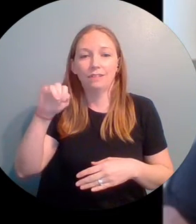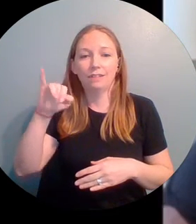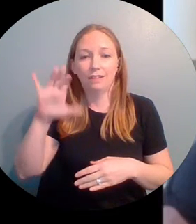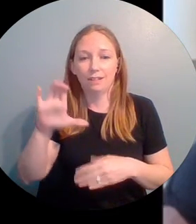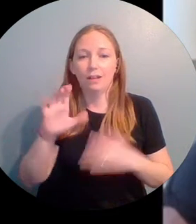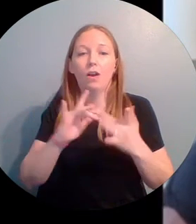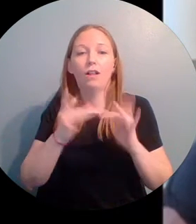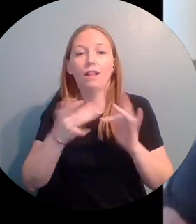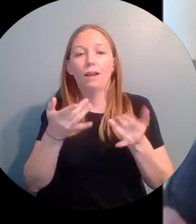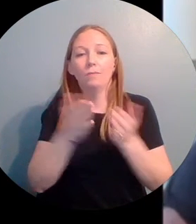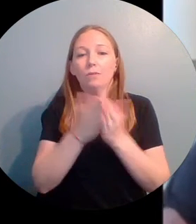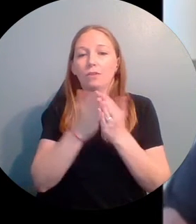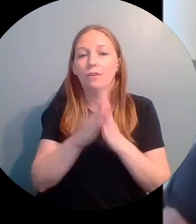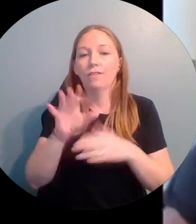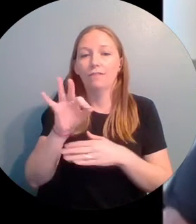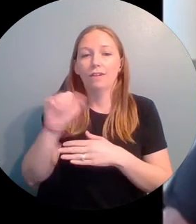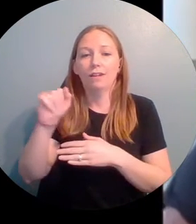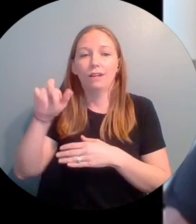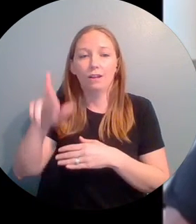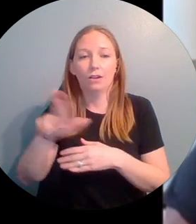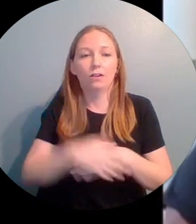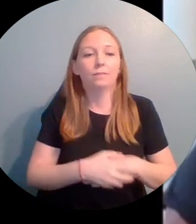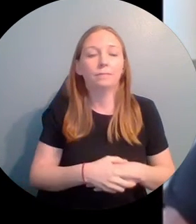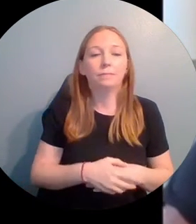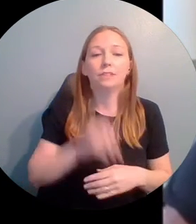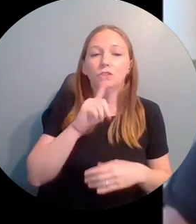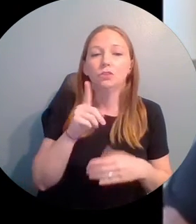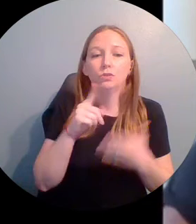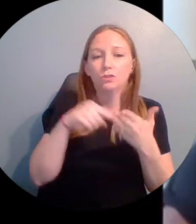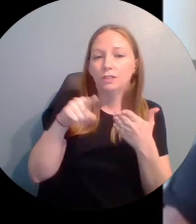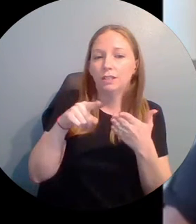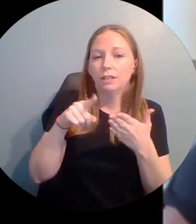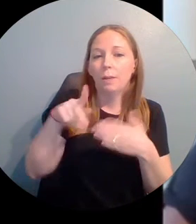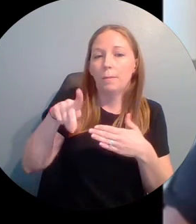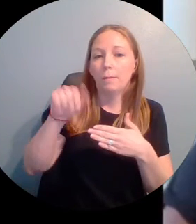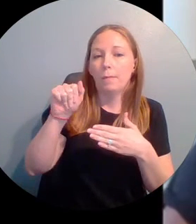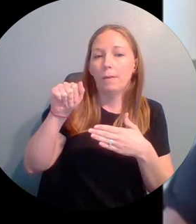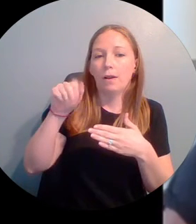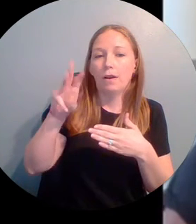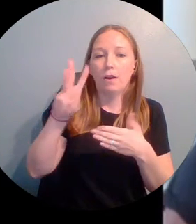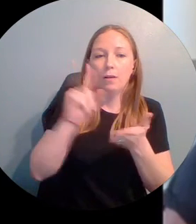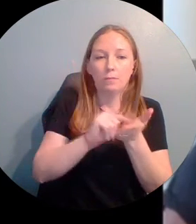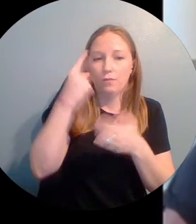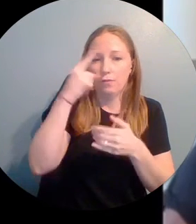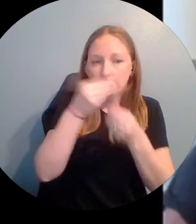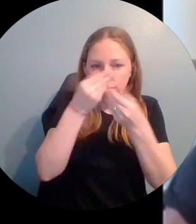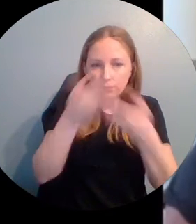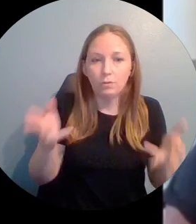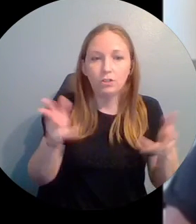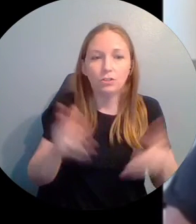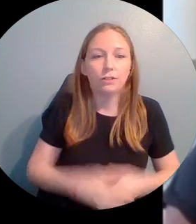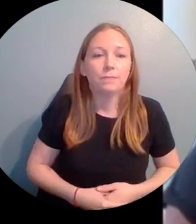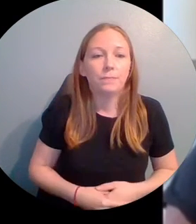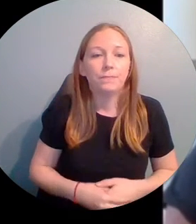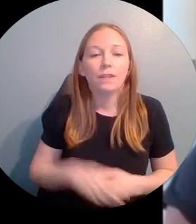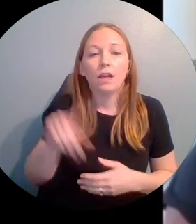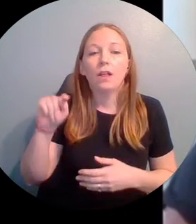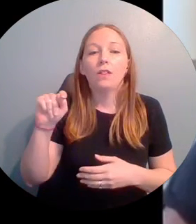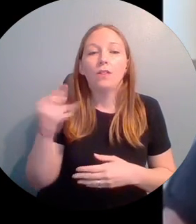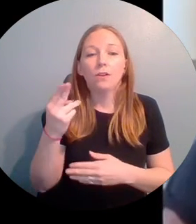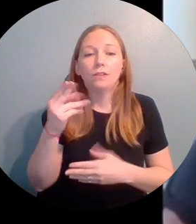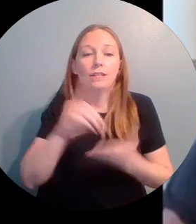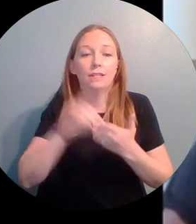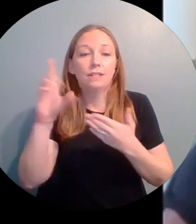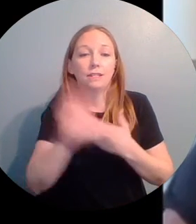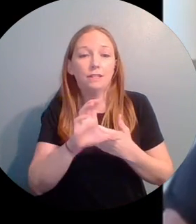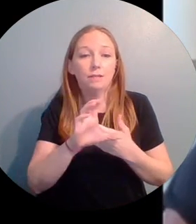Thursday, December 3rd is Pajama Day for all students and staff. Wear your favorite school-appropriate